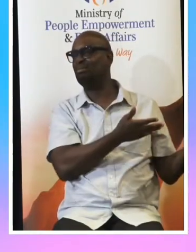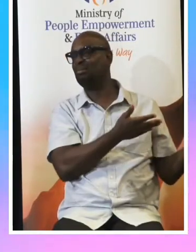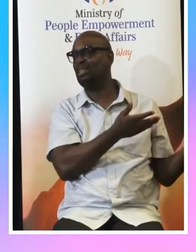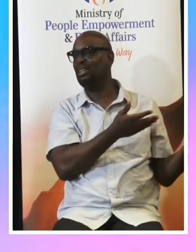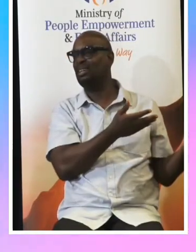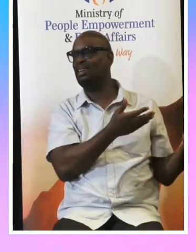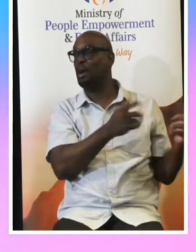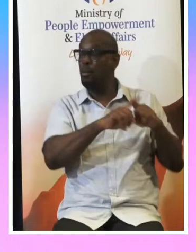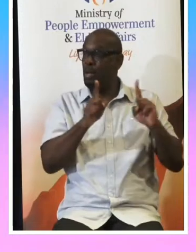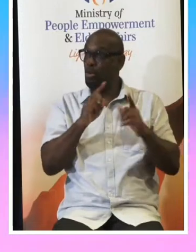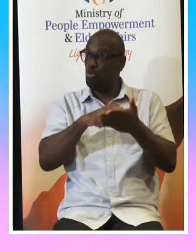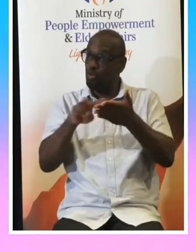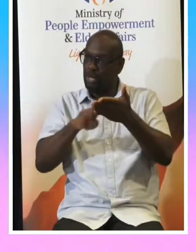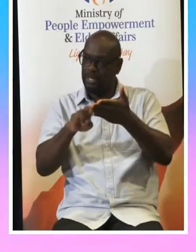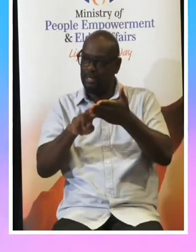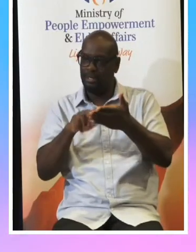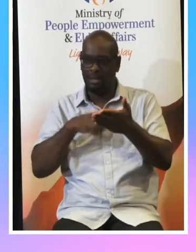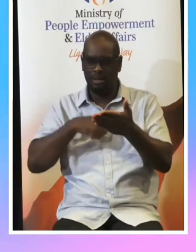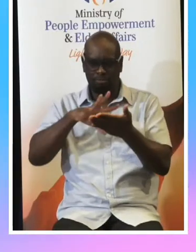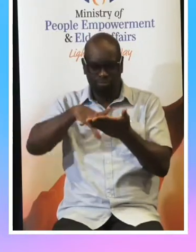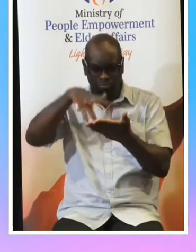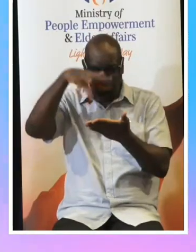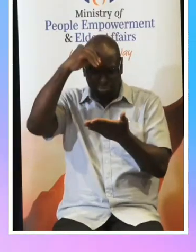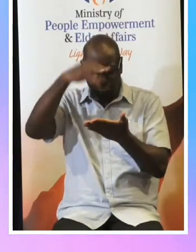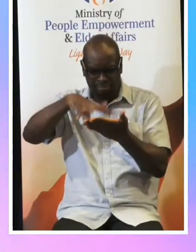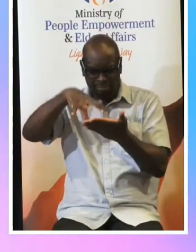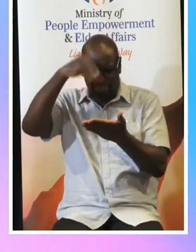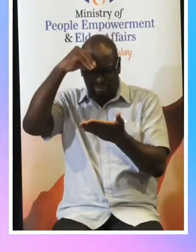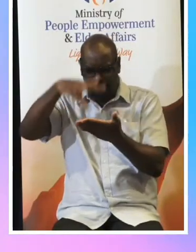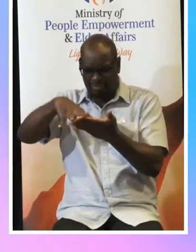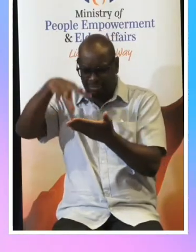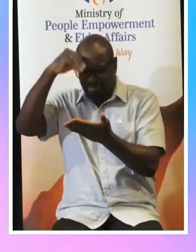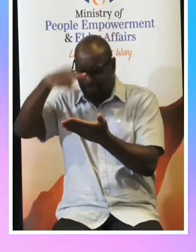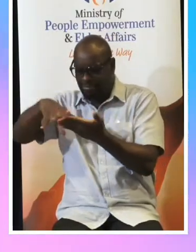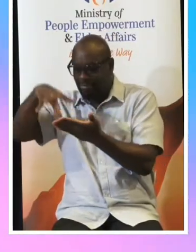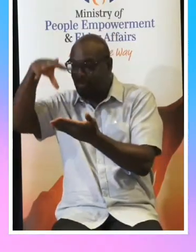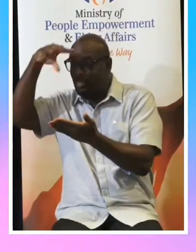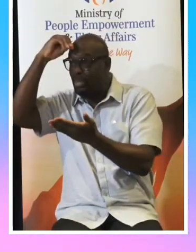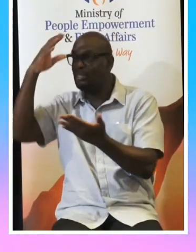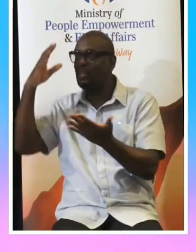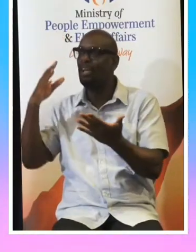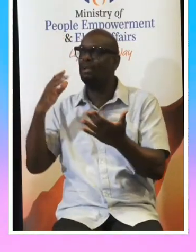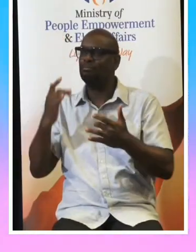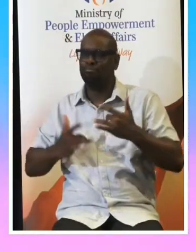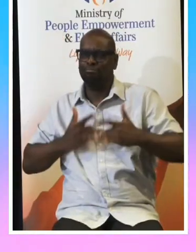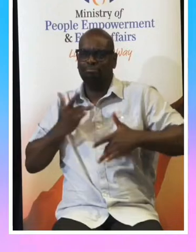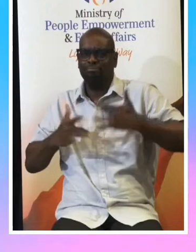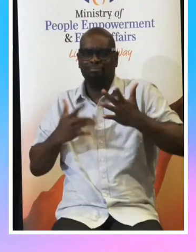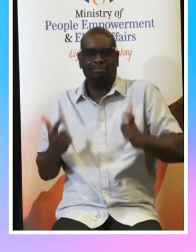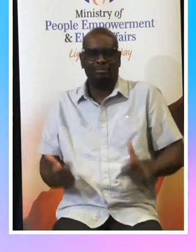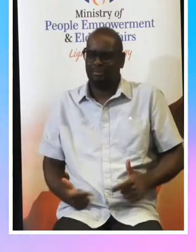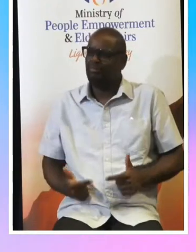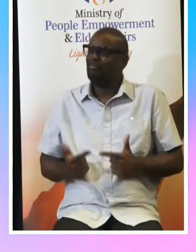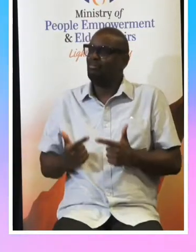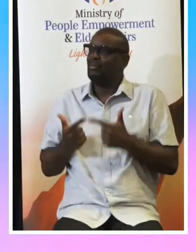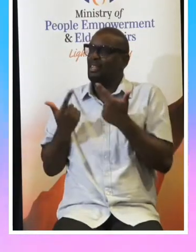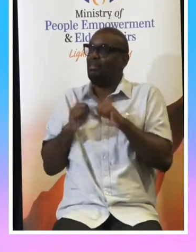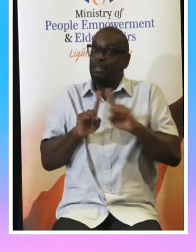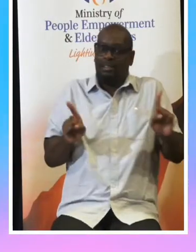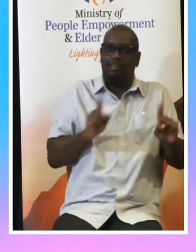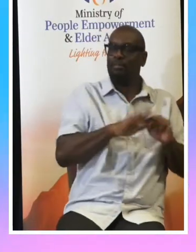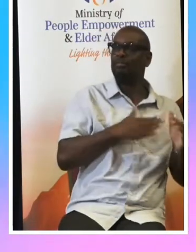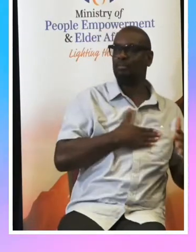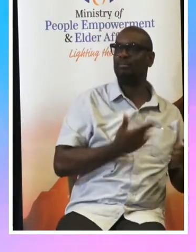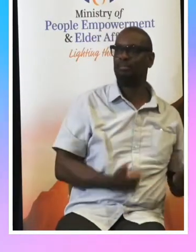the world in which I lived. I delighted in both fiction and nonfiction, and perhaps to the surprise